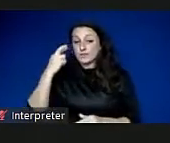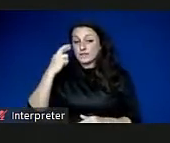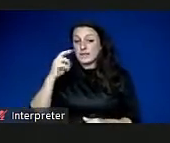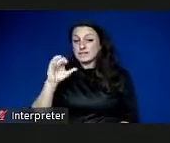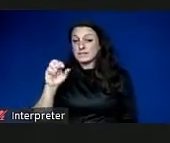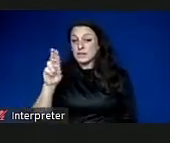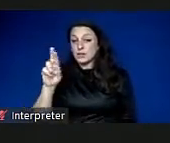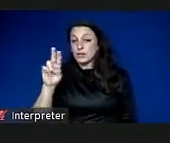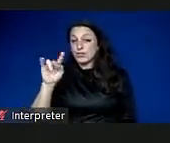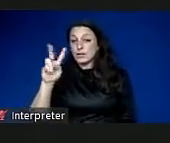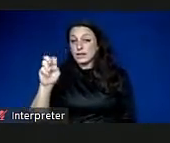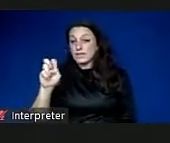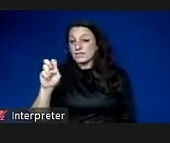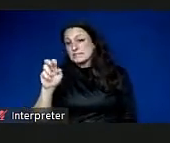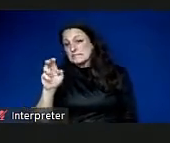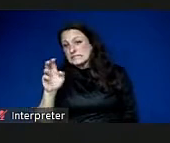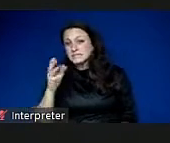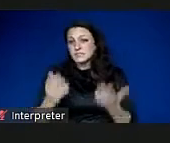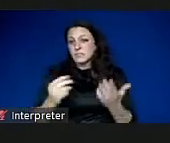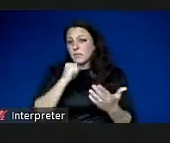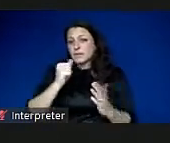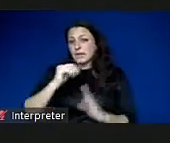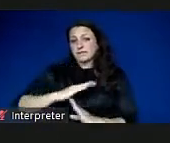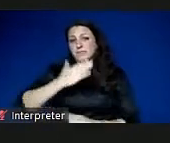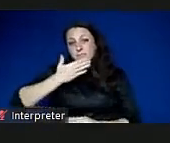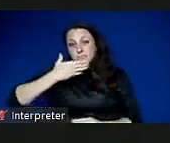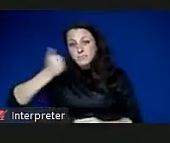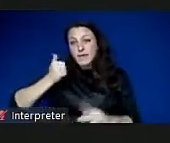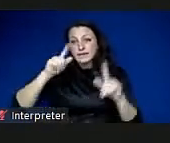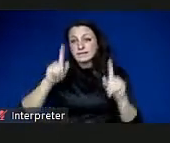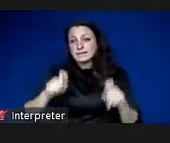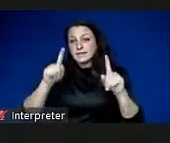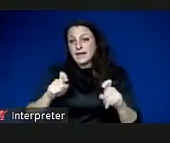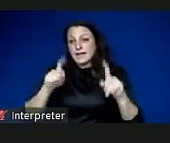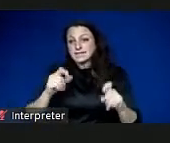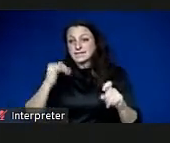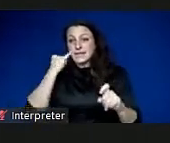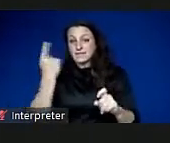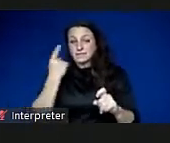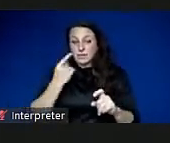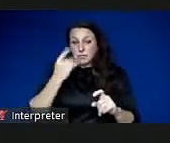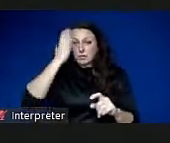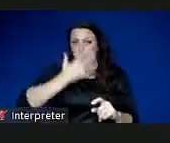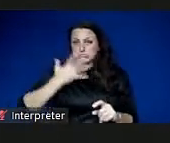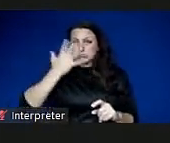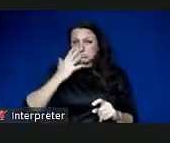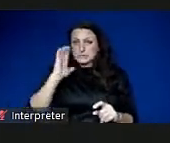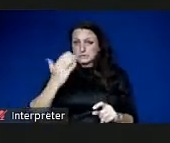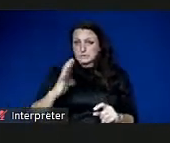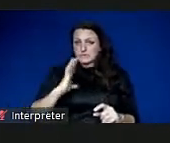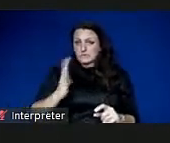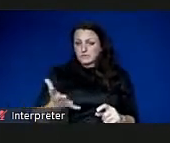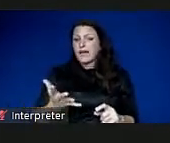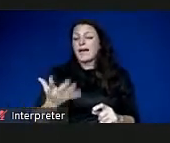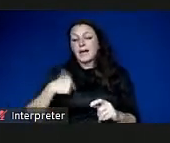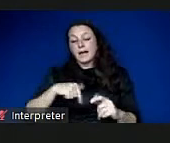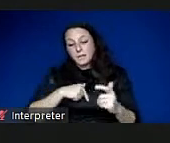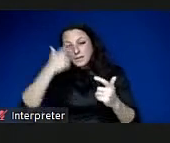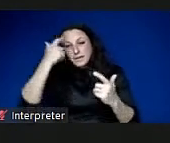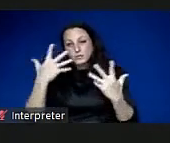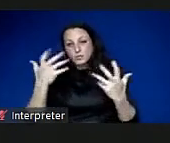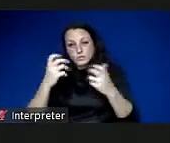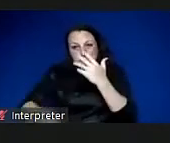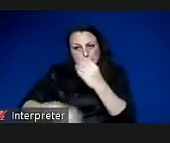be the best test to be used for asymptomatic surveillance, out of an abundance of caution, and because we had